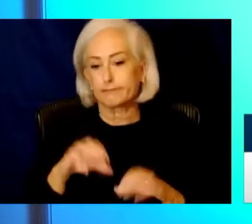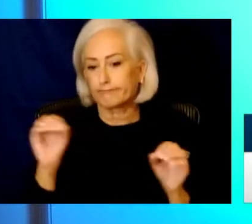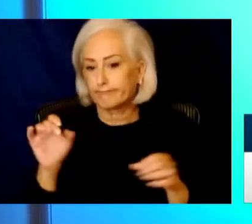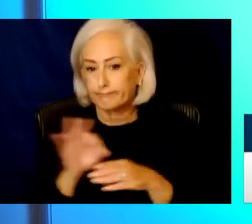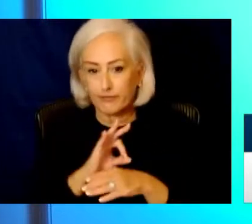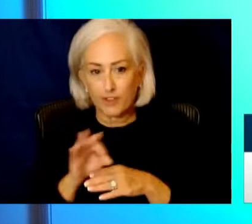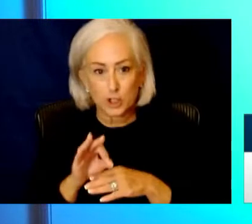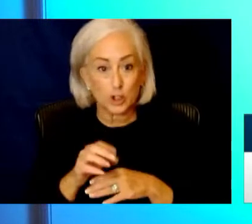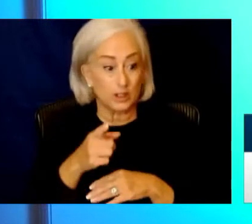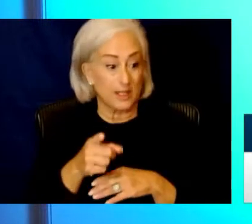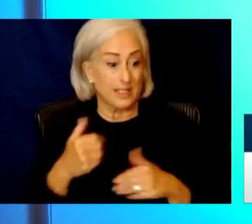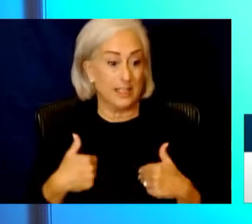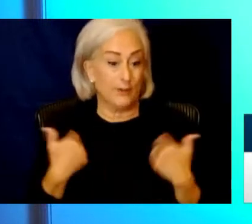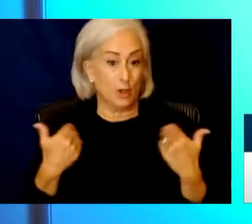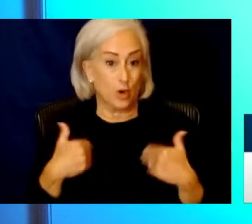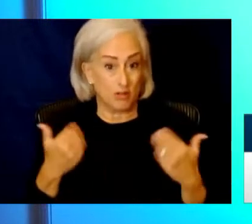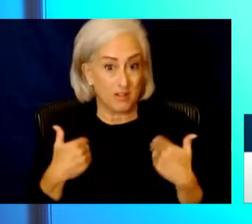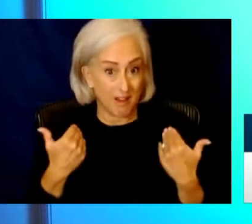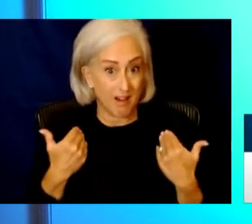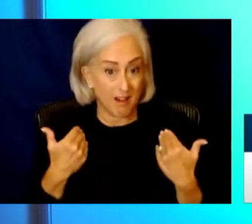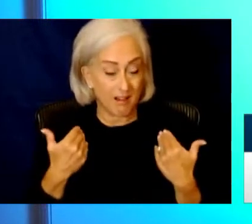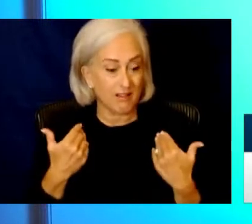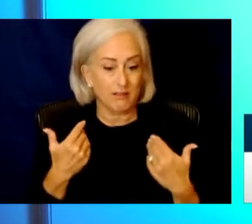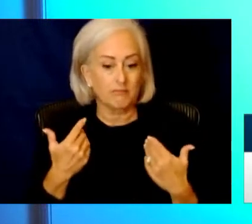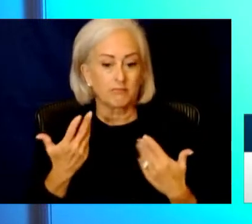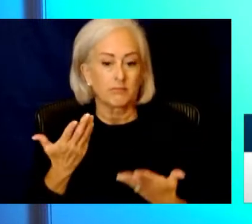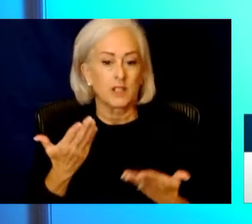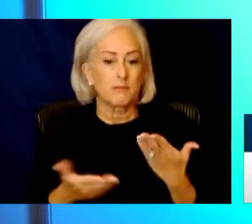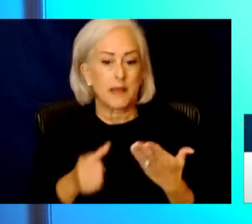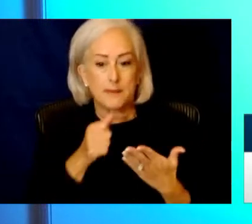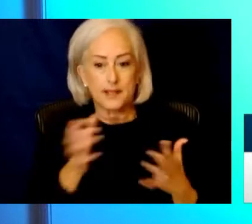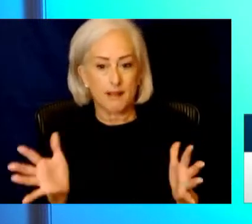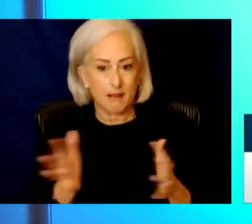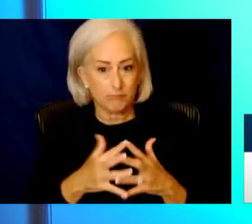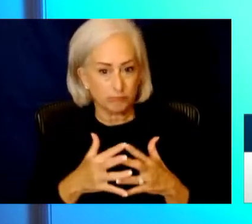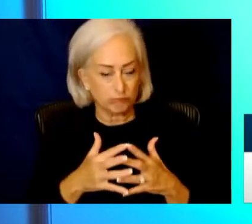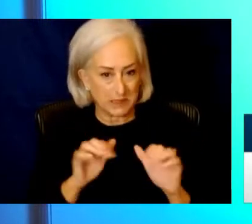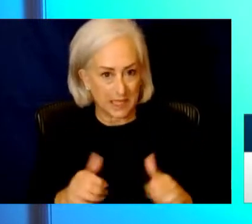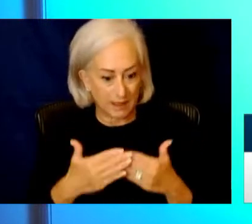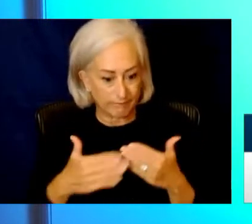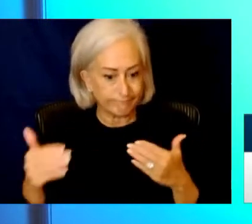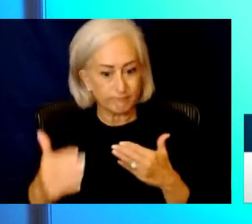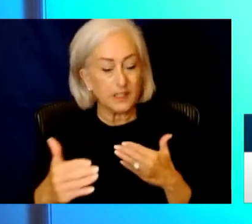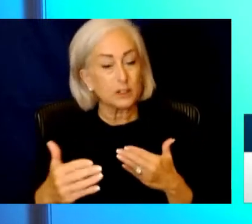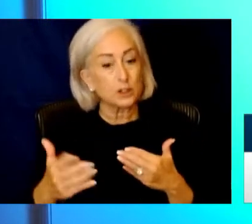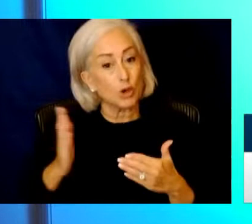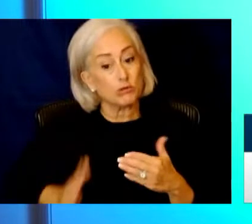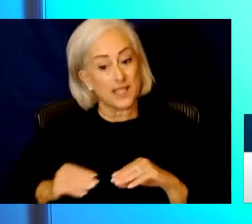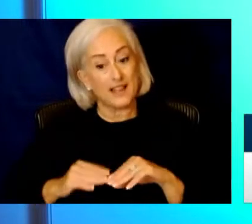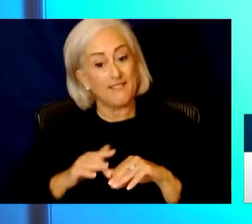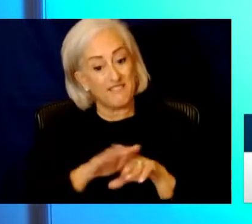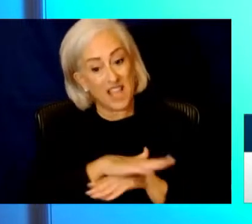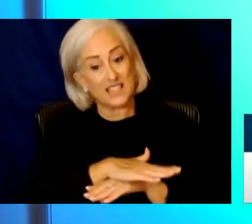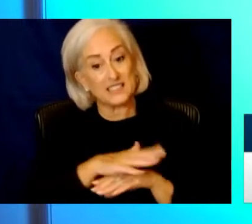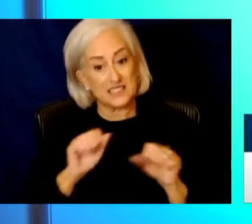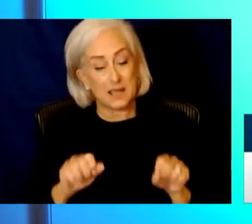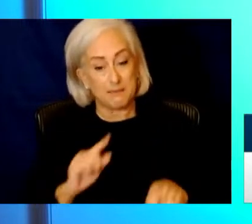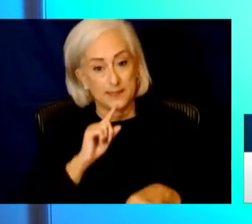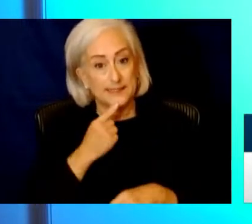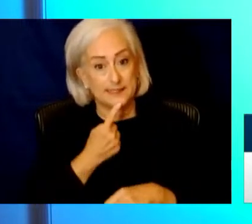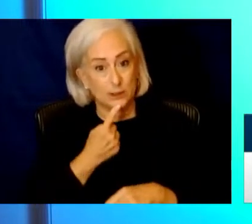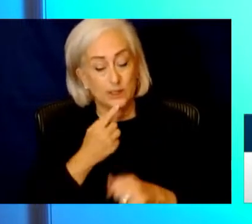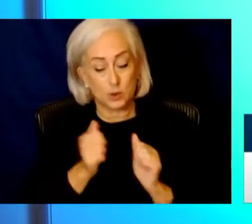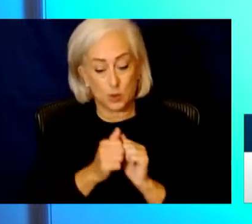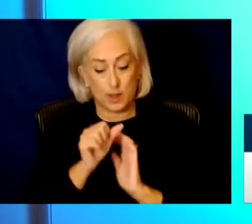saw in that report. And so there are serious side effects related to having the surgery. Not to mention those